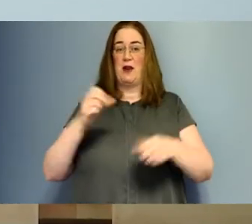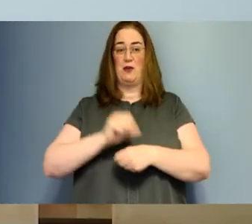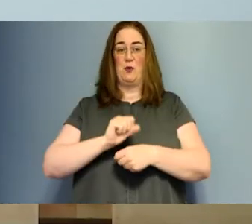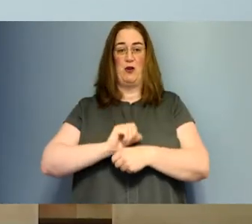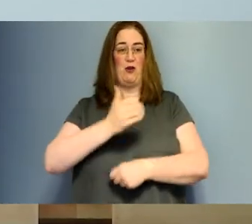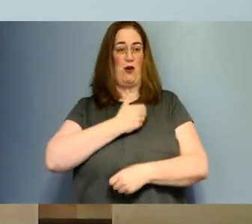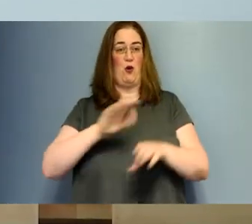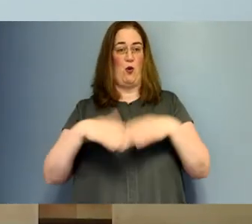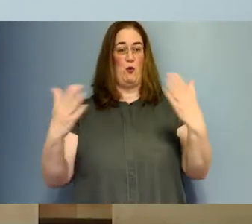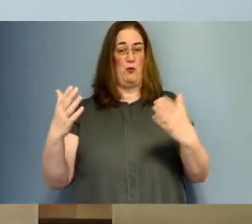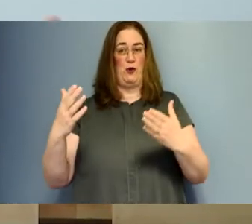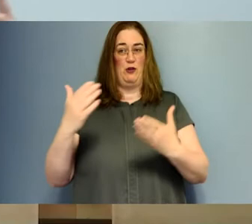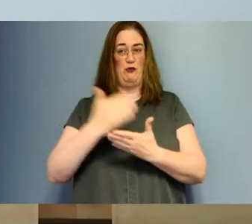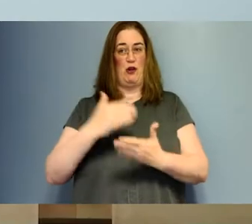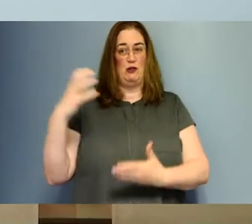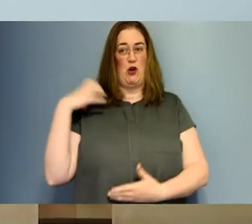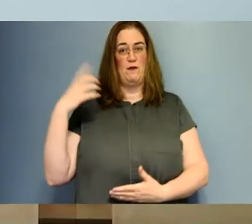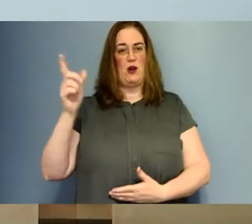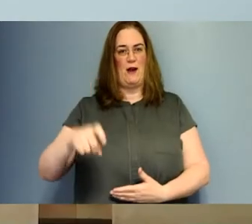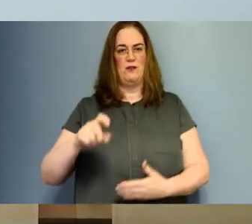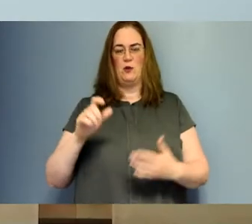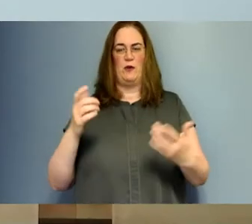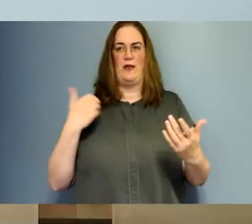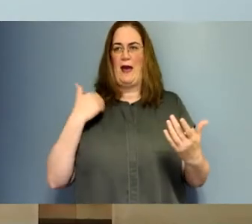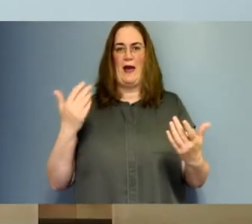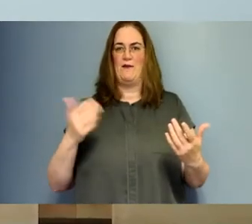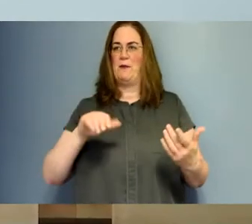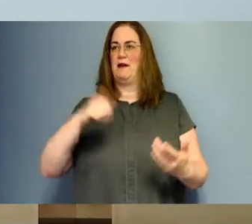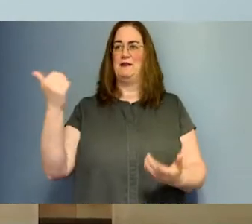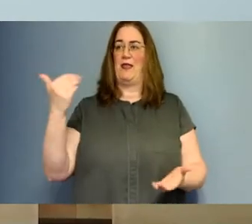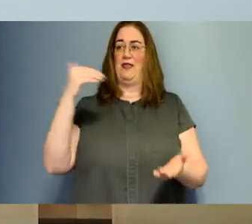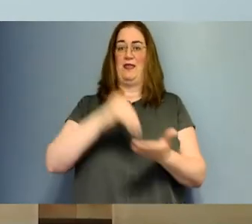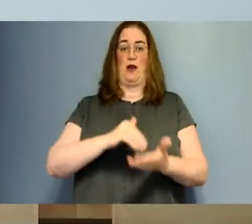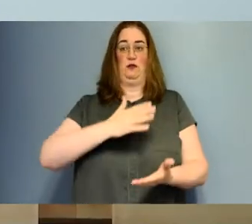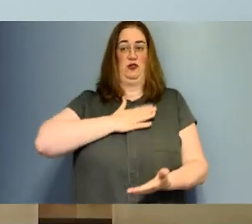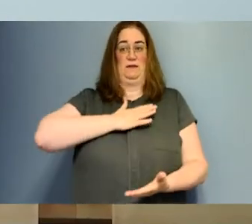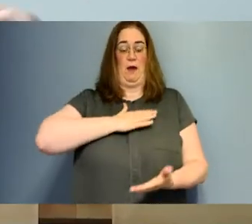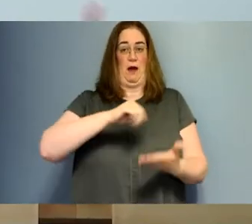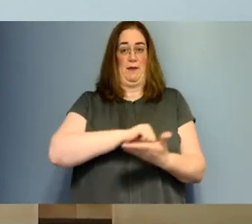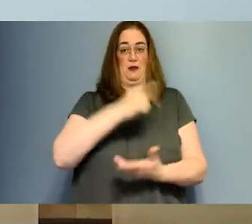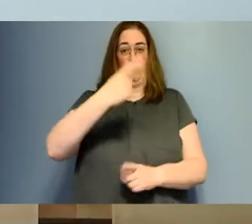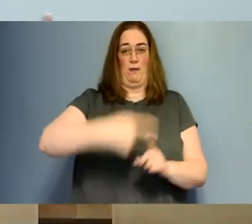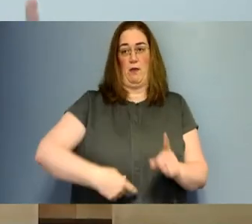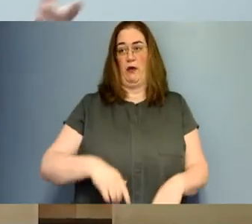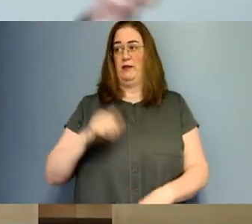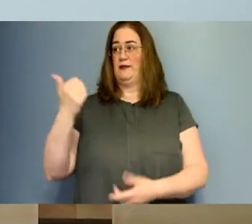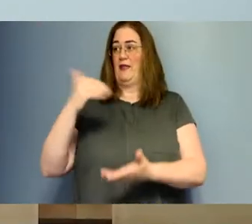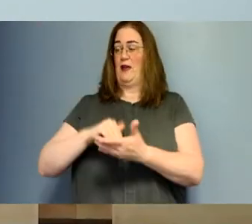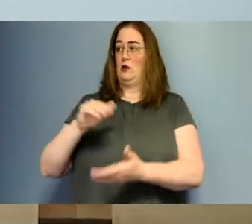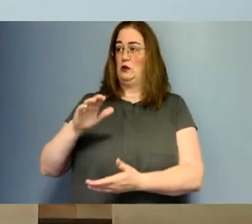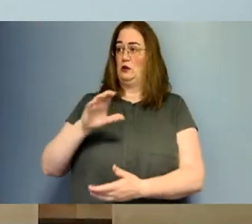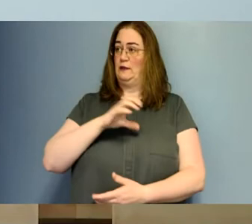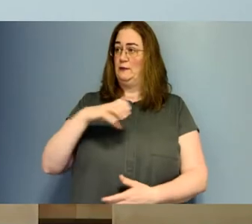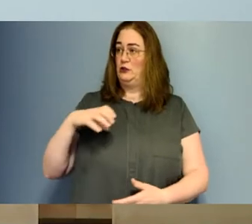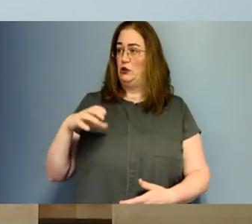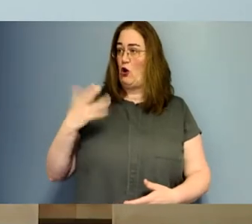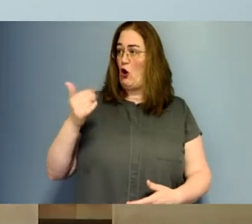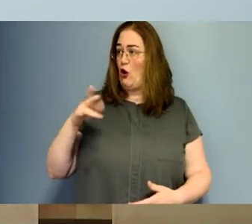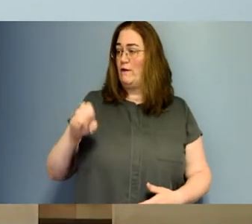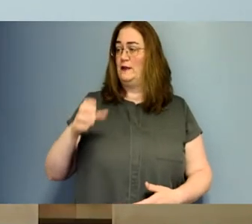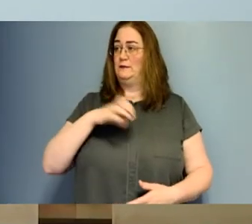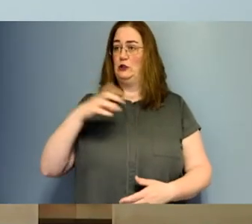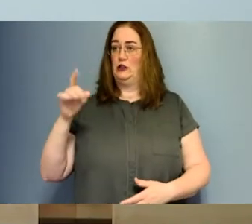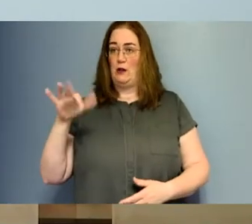open records officer has when they have 10,000 of my pages from a month, 10,000 of Commissioner Harvey's and Commissioner